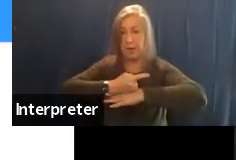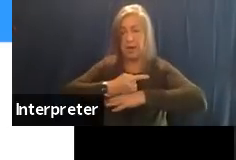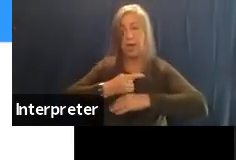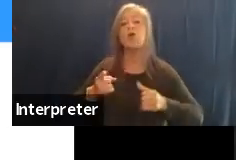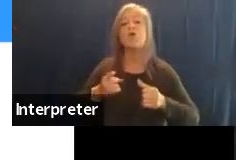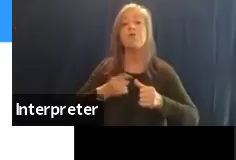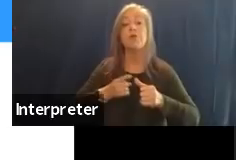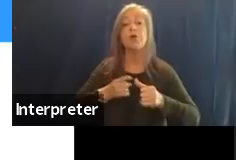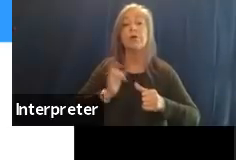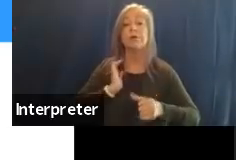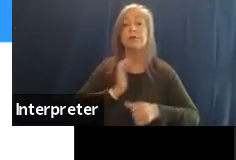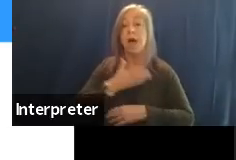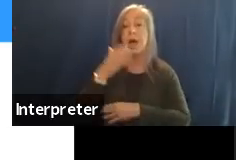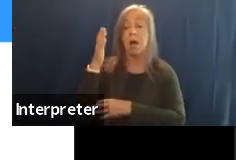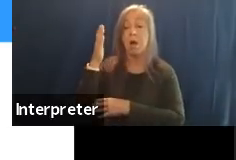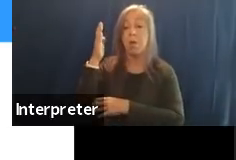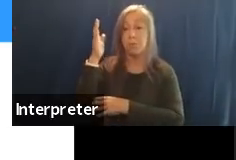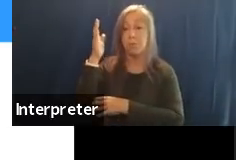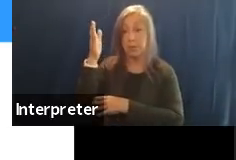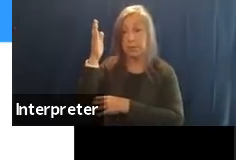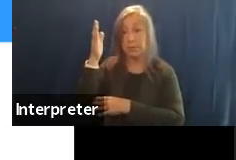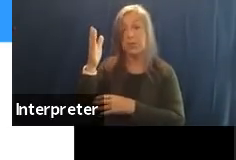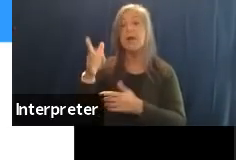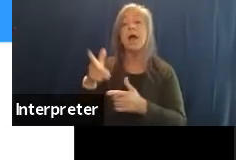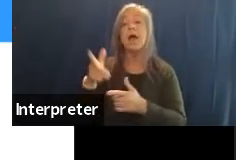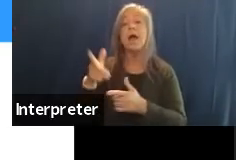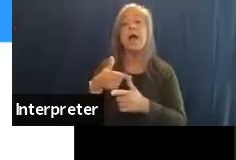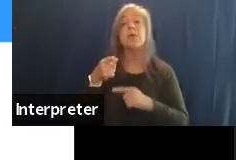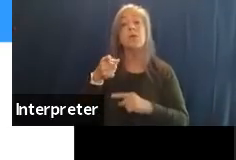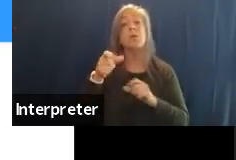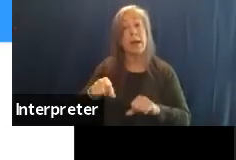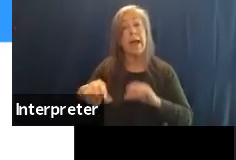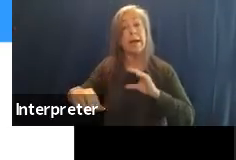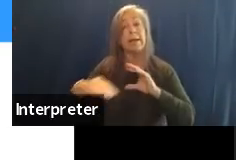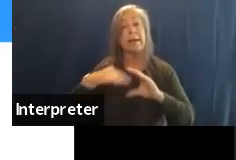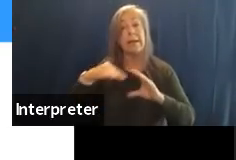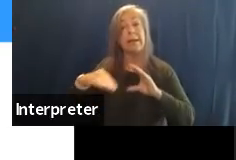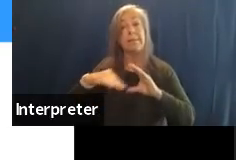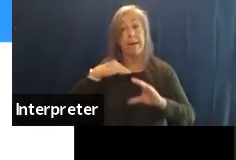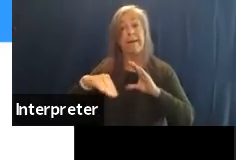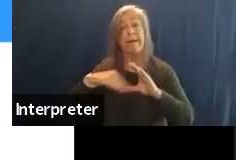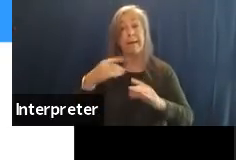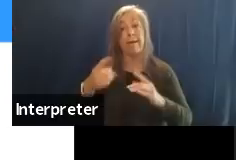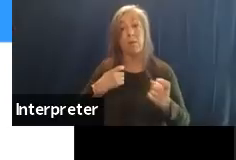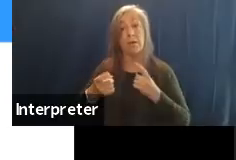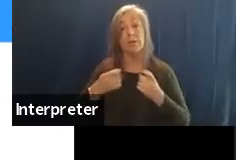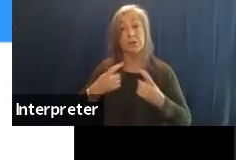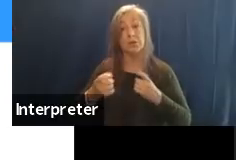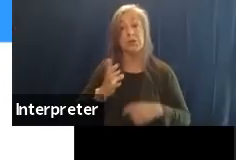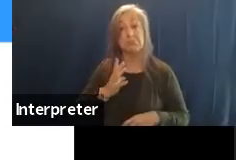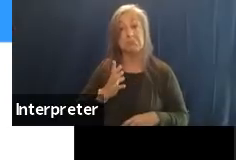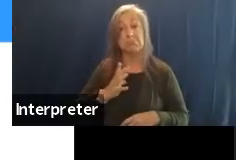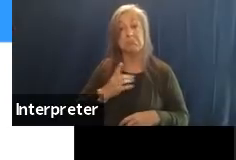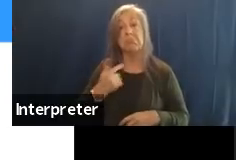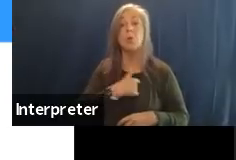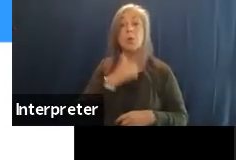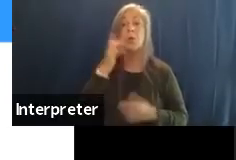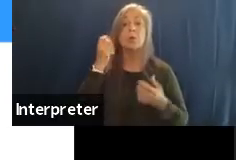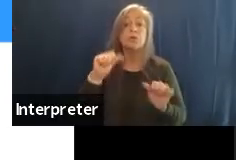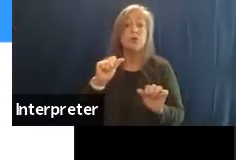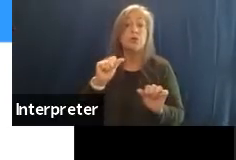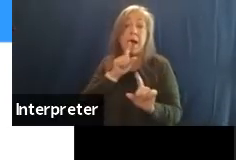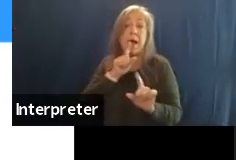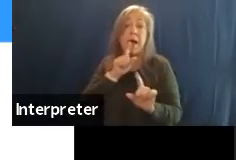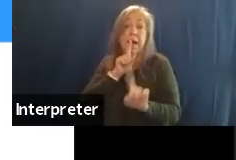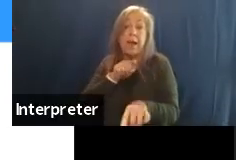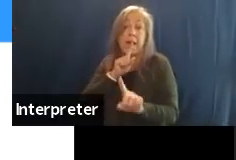email questions in to us. We'll try to get to some if we get them by the end of the meeting, but we are planning to have